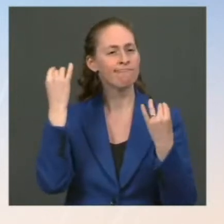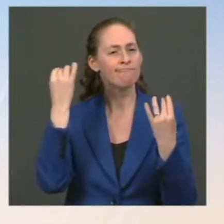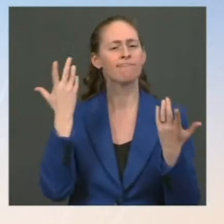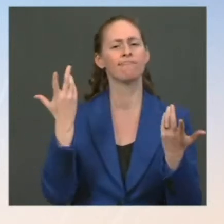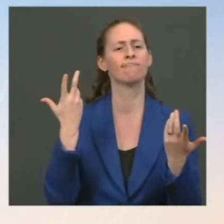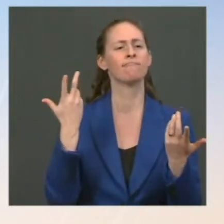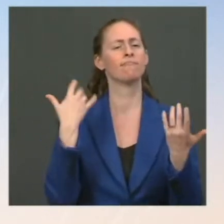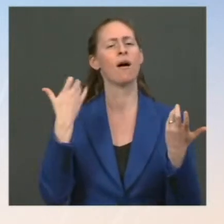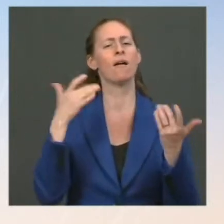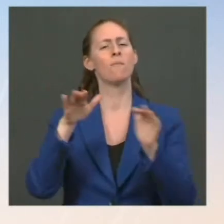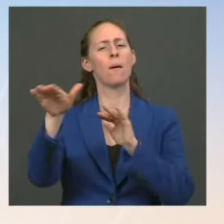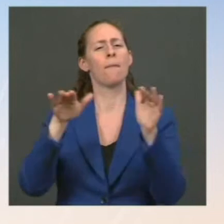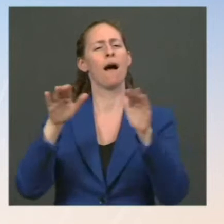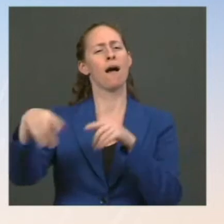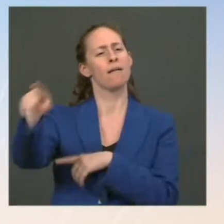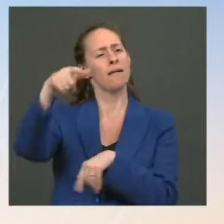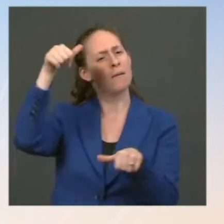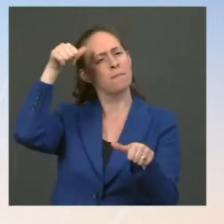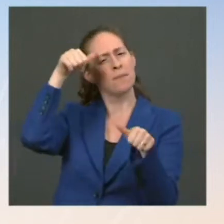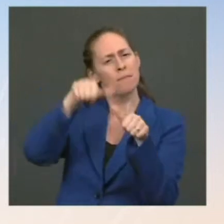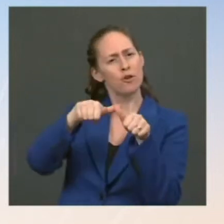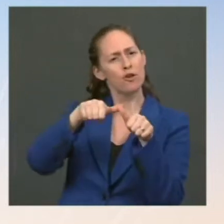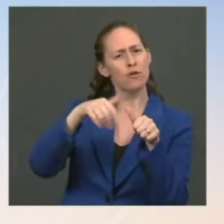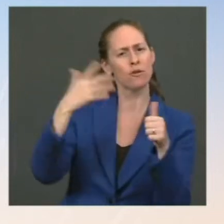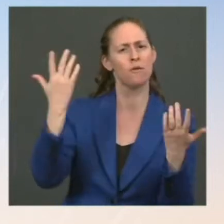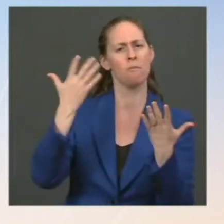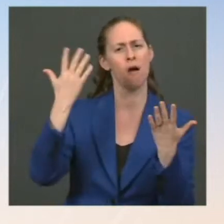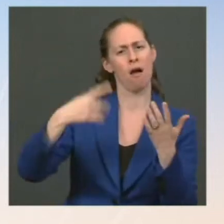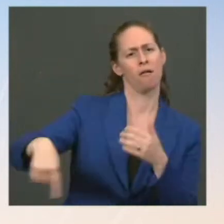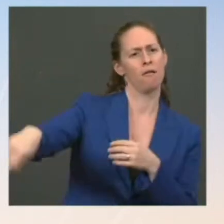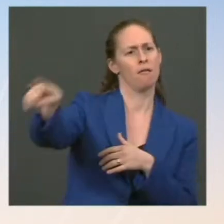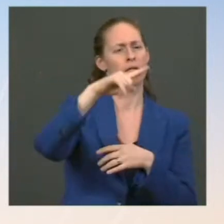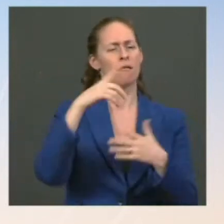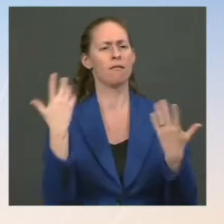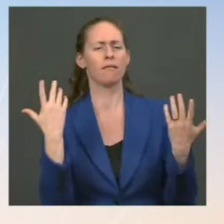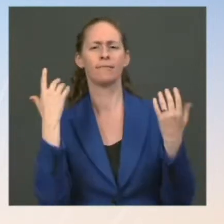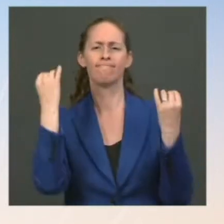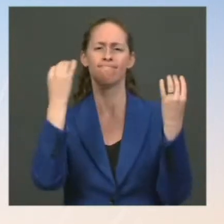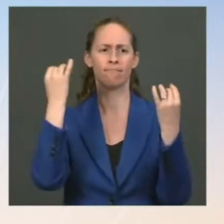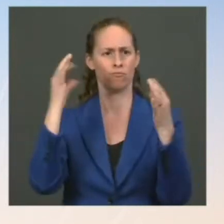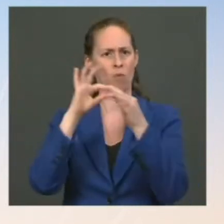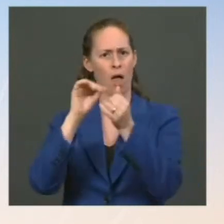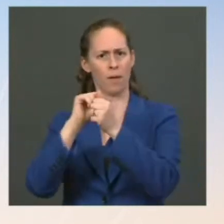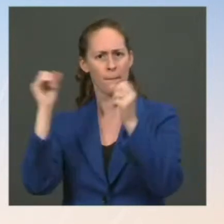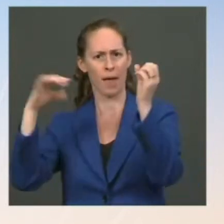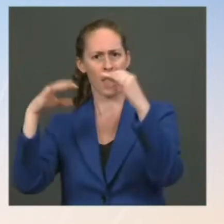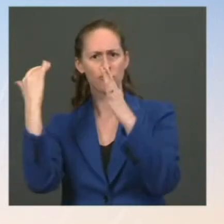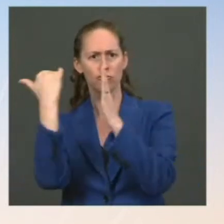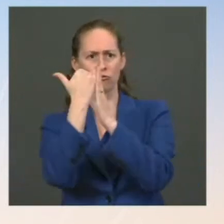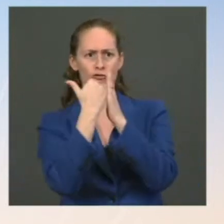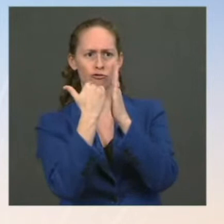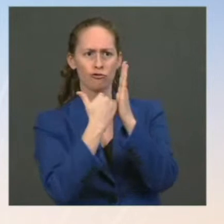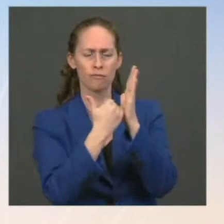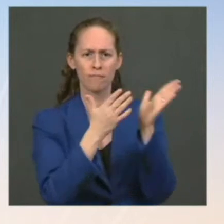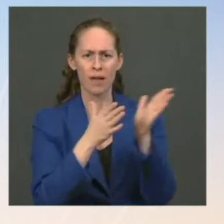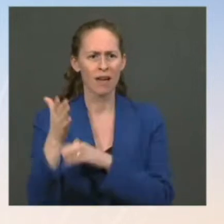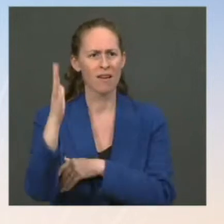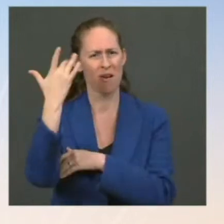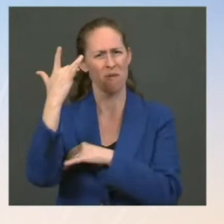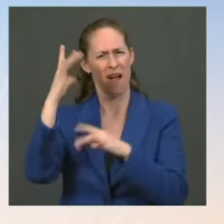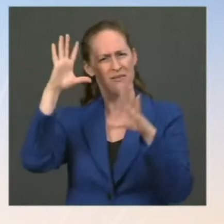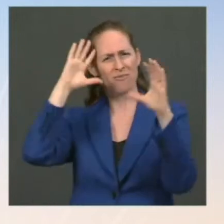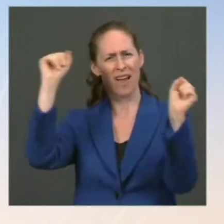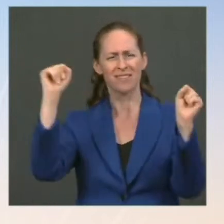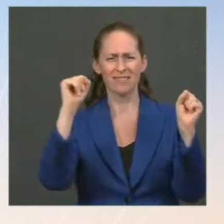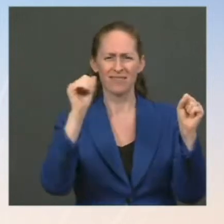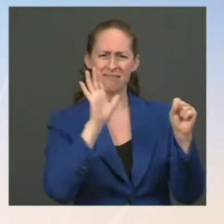specifically in the public, of what we're talking about in these packages and why the president is fighting so hard to get his agenda